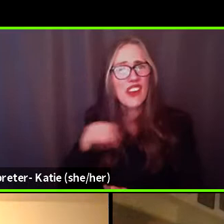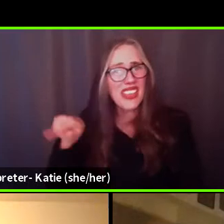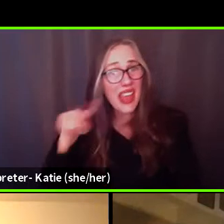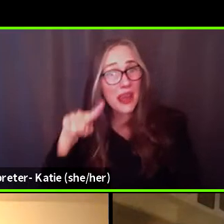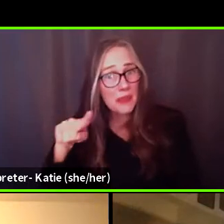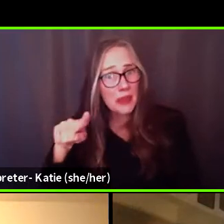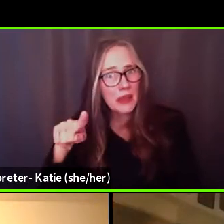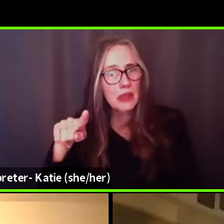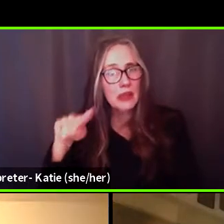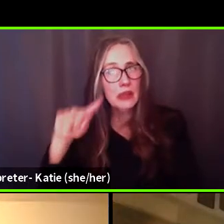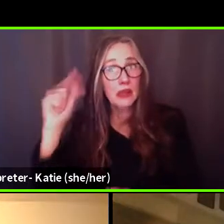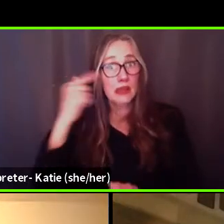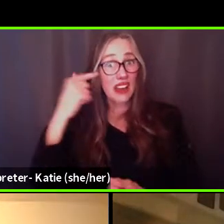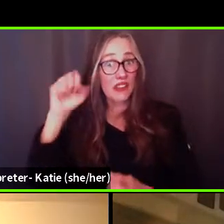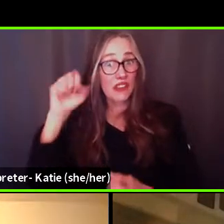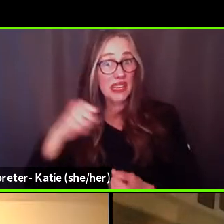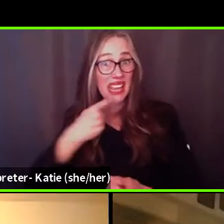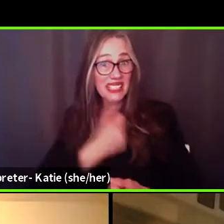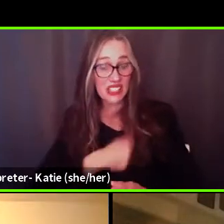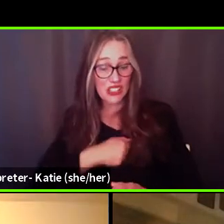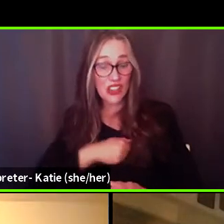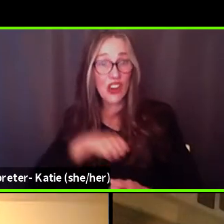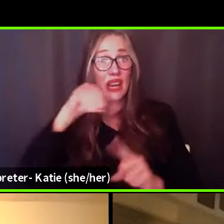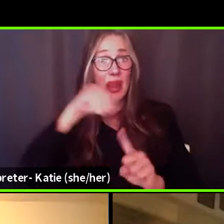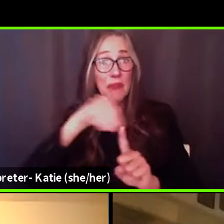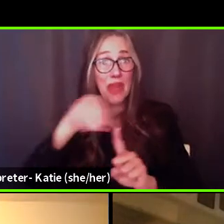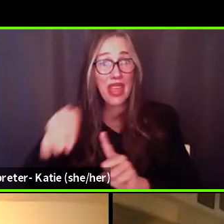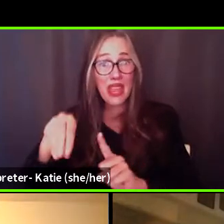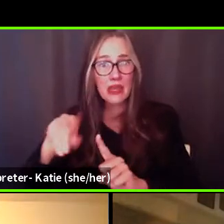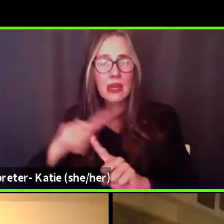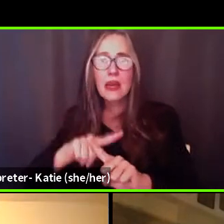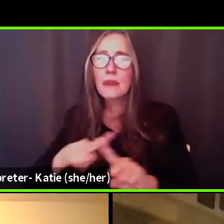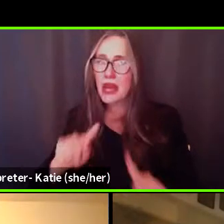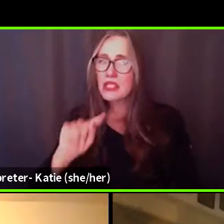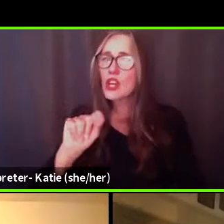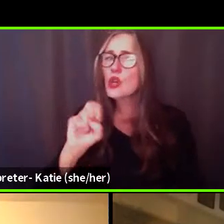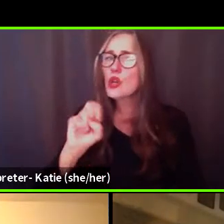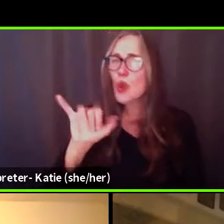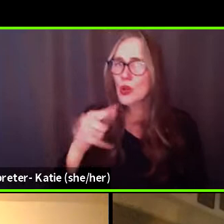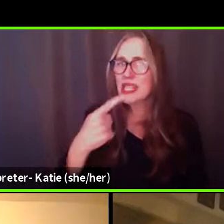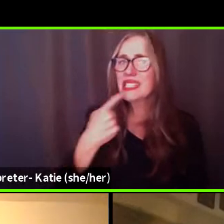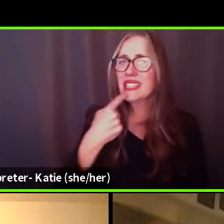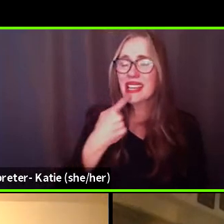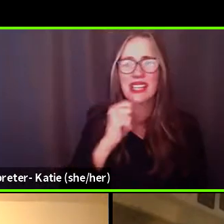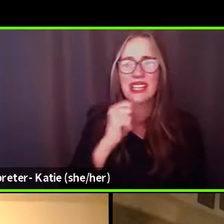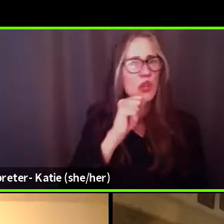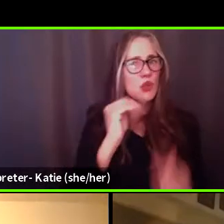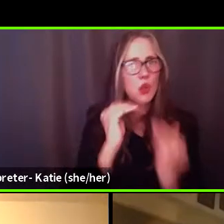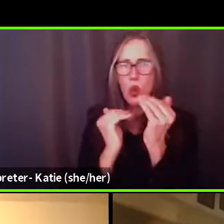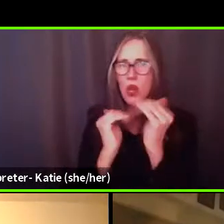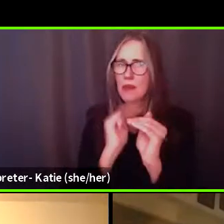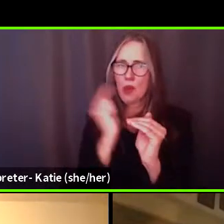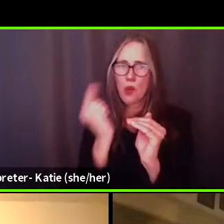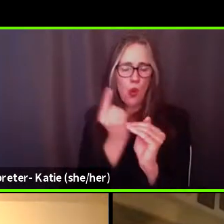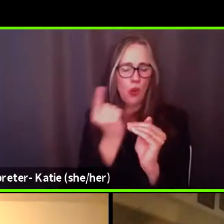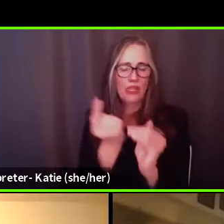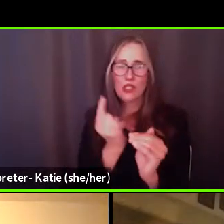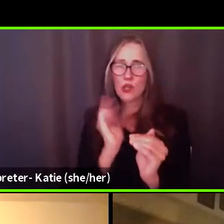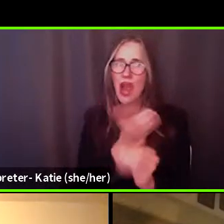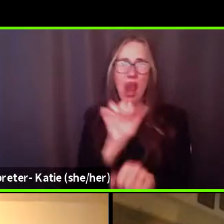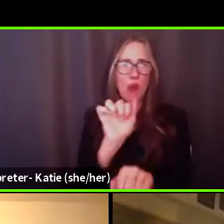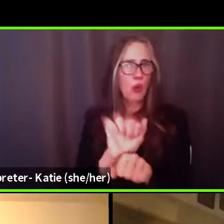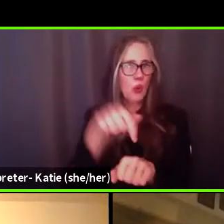of confrontation is to broker conversation and to move these conversations to broader audiences and i would argue that that's our work